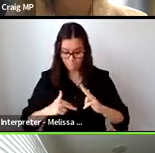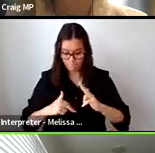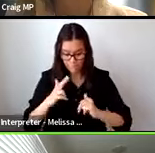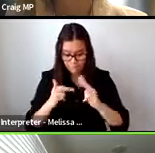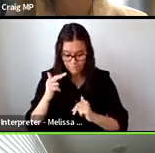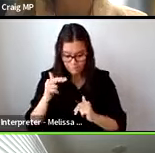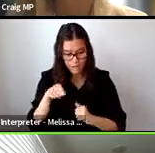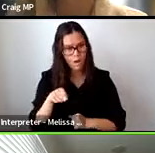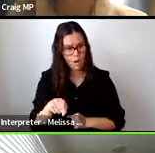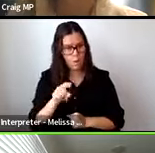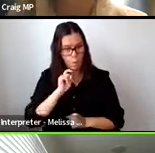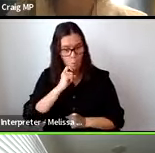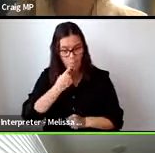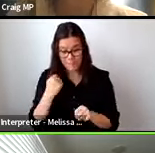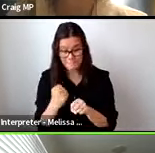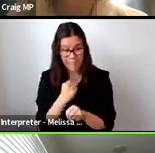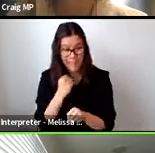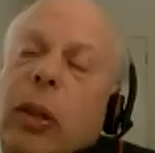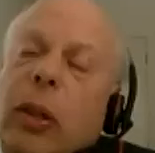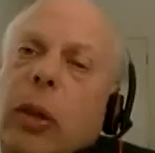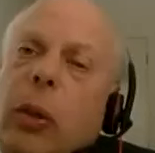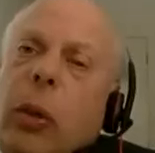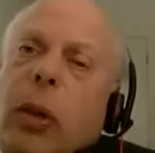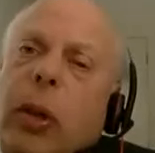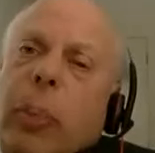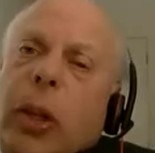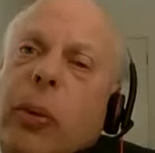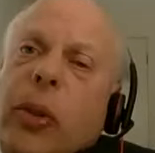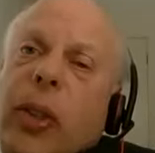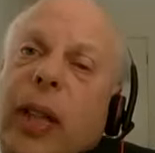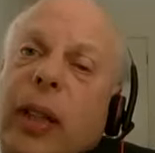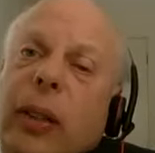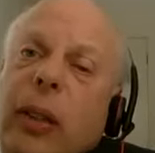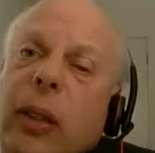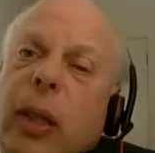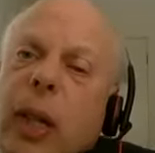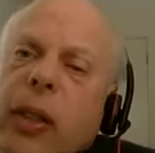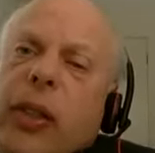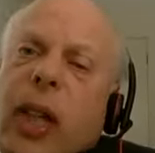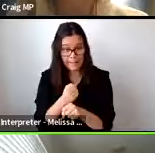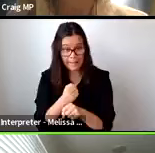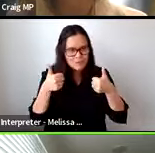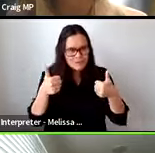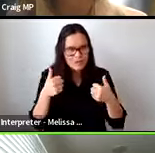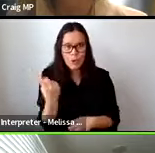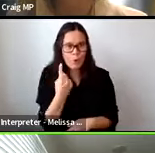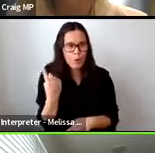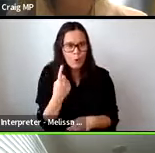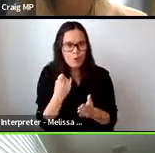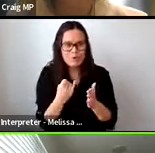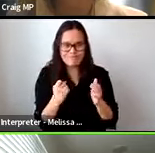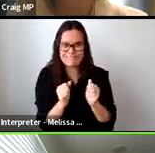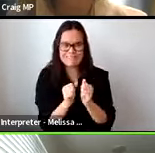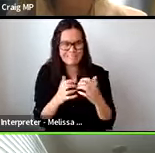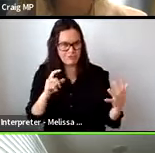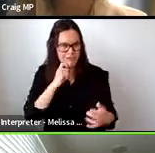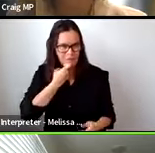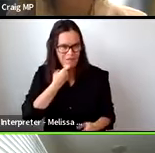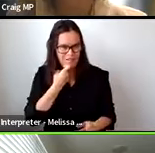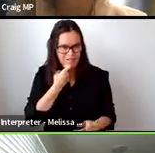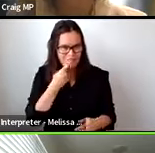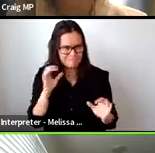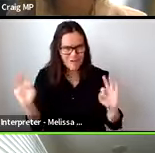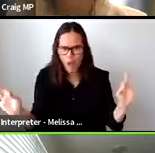that money is ever used to make things worse? Who could oppose that? Second, how about requiring in